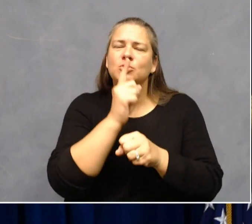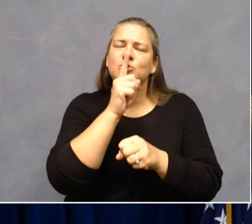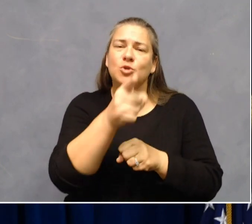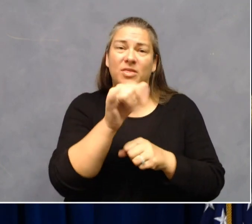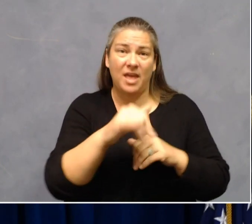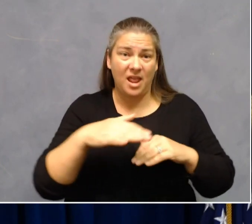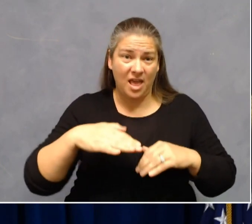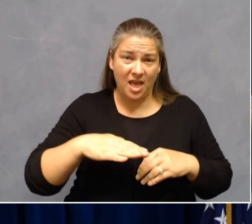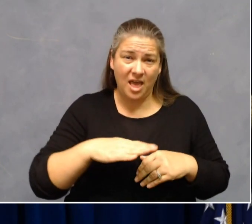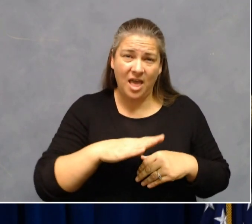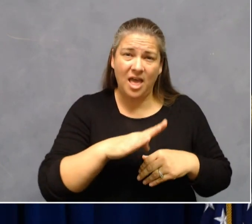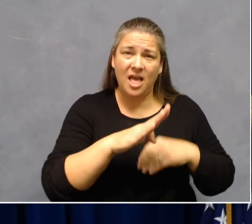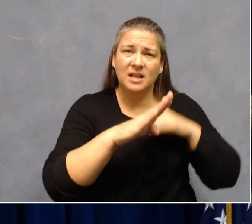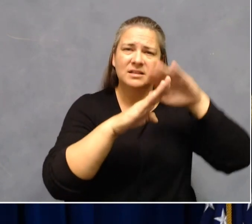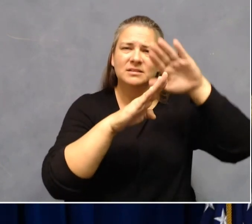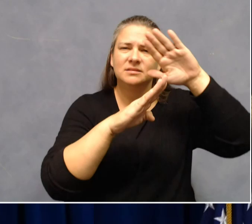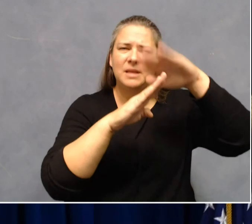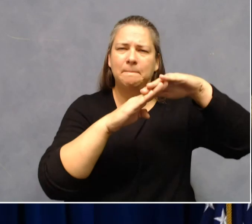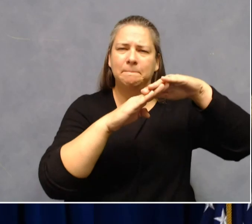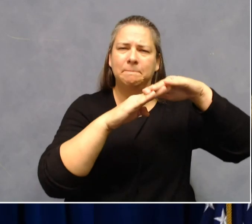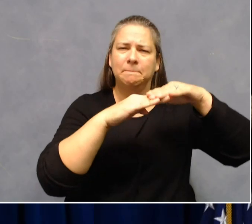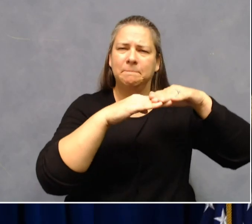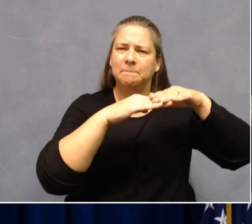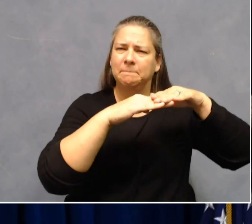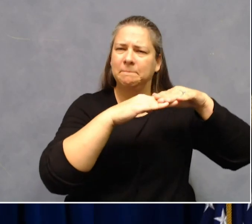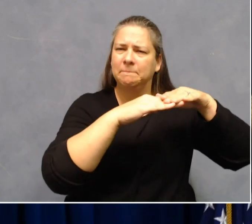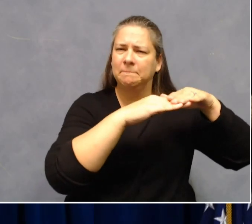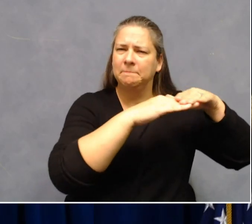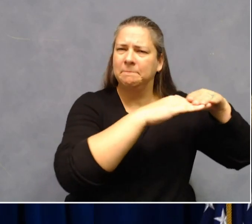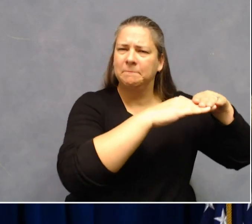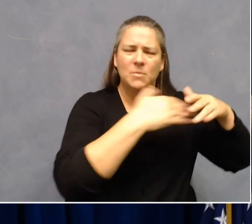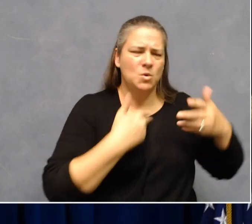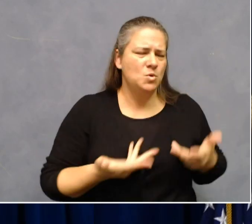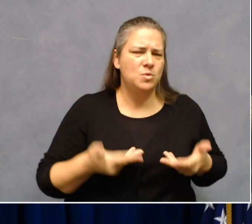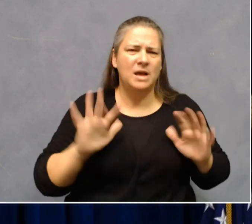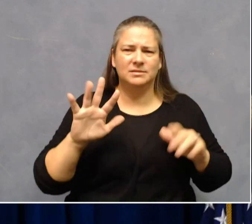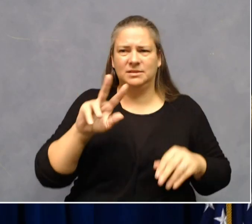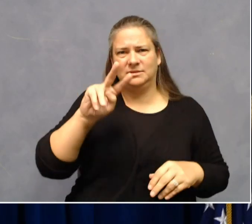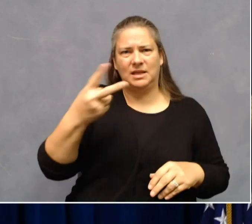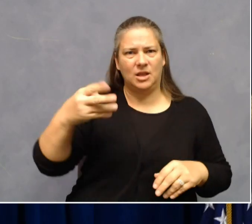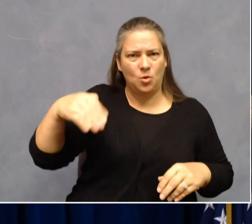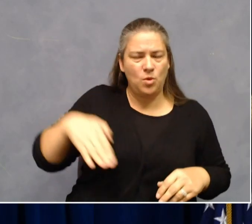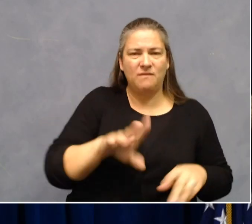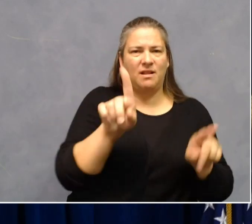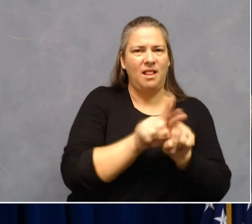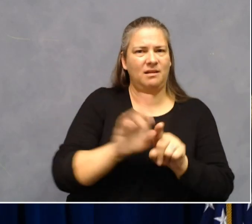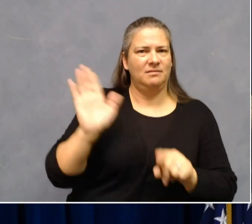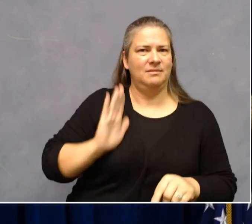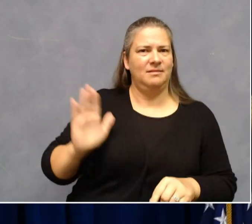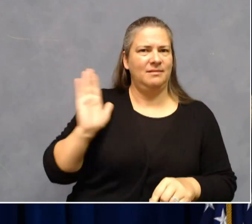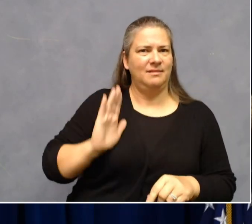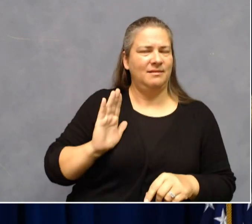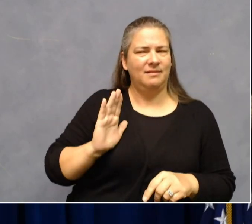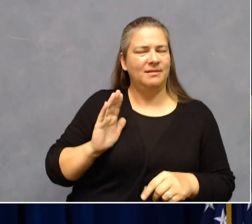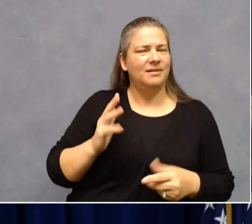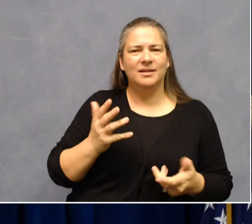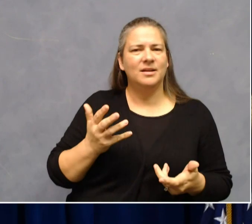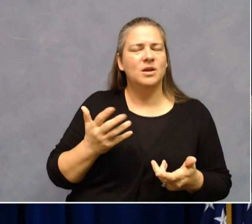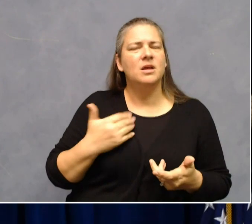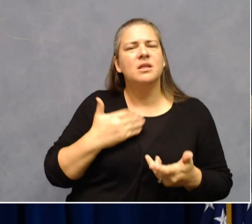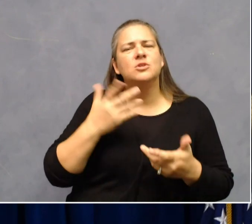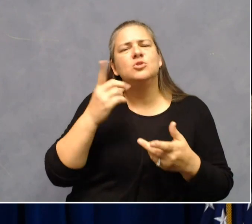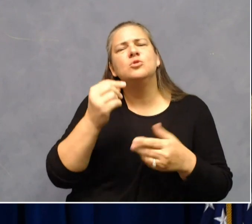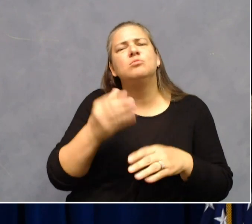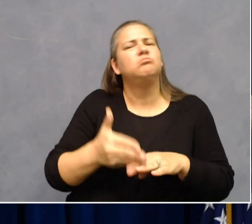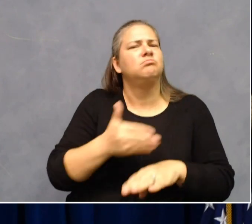Let's make sure we don't have that second wave that we saw in the Spanish flu. Let's do better. I want to thank everybody for today. I